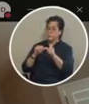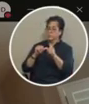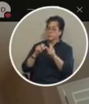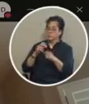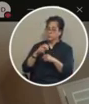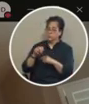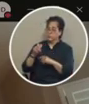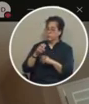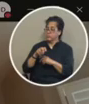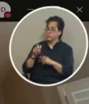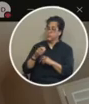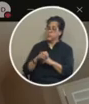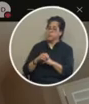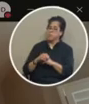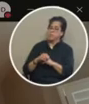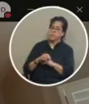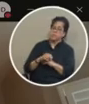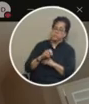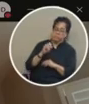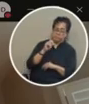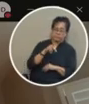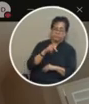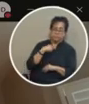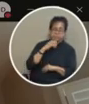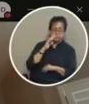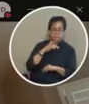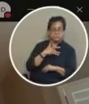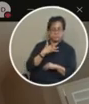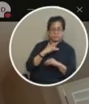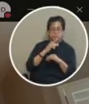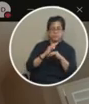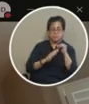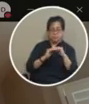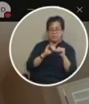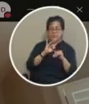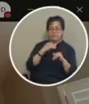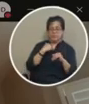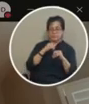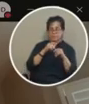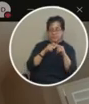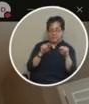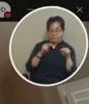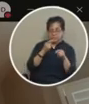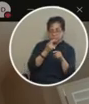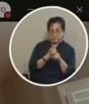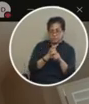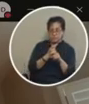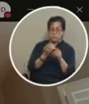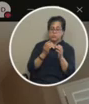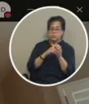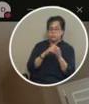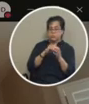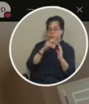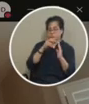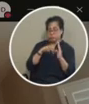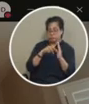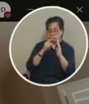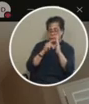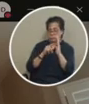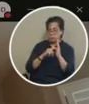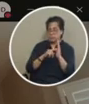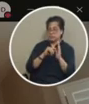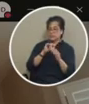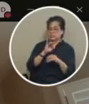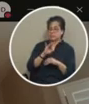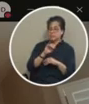them. Sure, then I would be comfortable supporting it if we had that language in there, and then we could revisit it at the end of the fiscal year if it